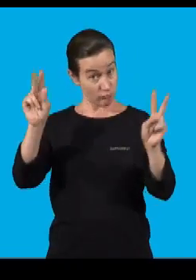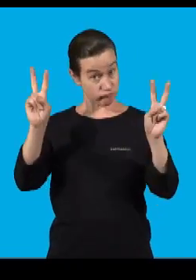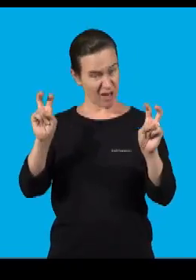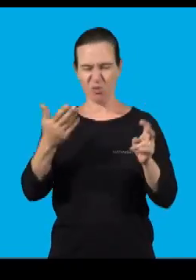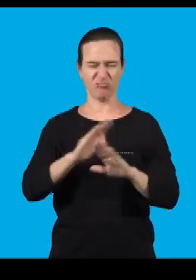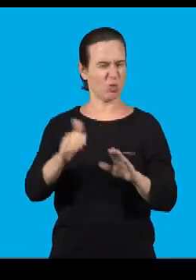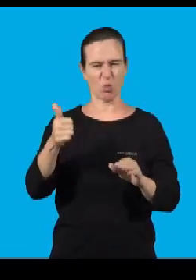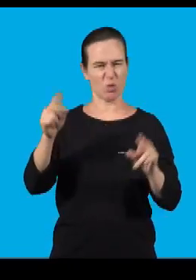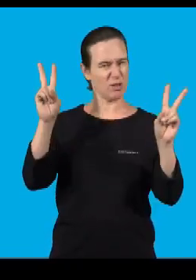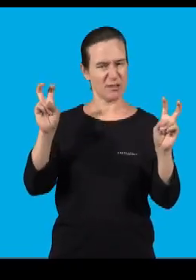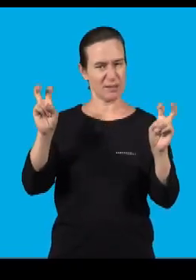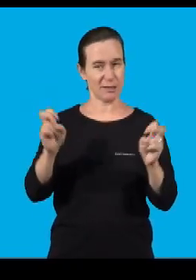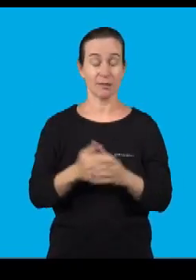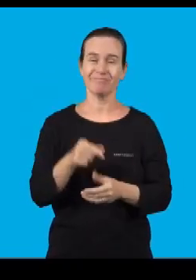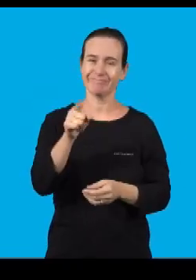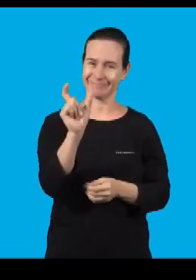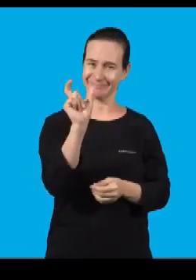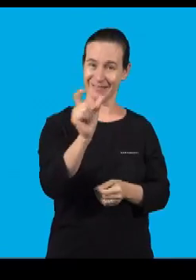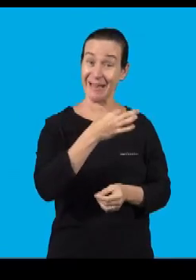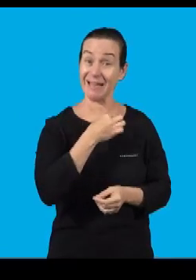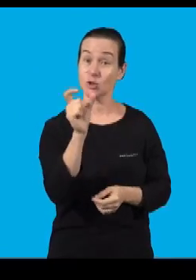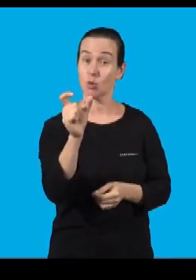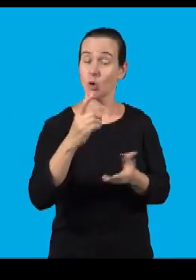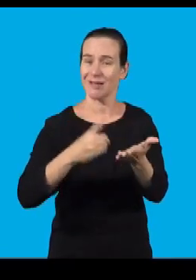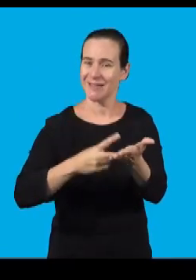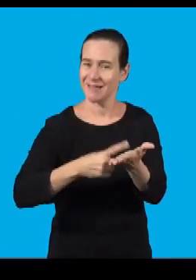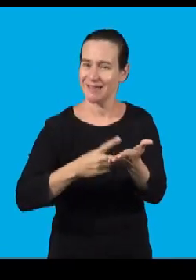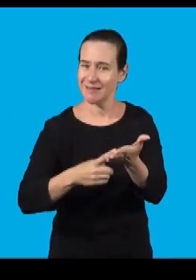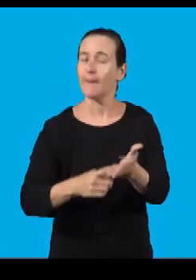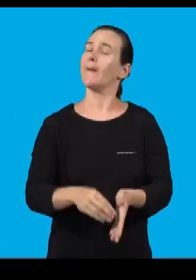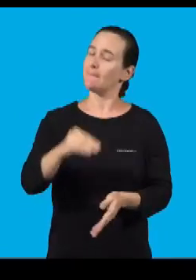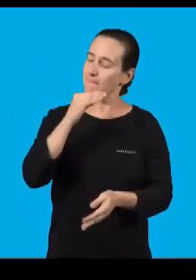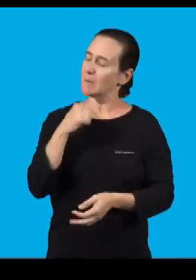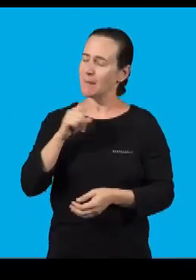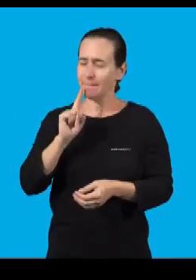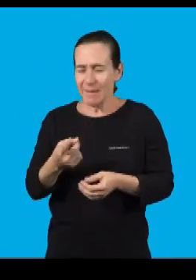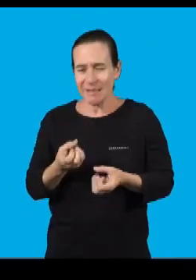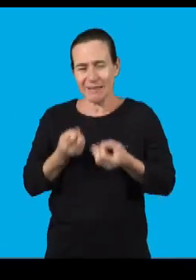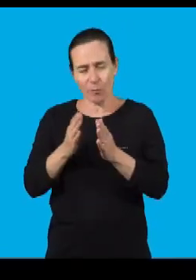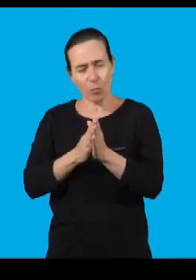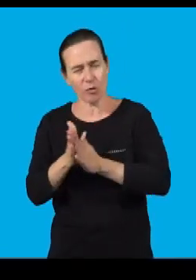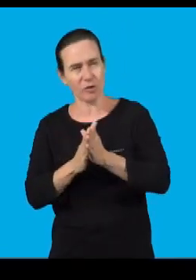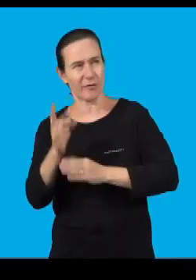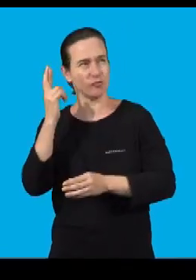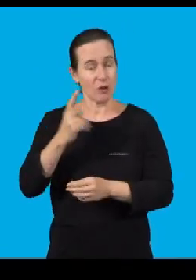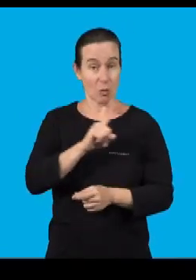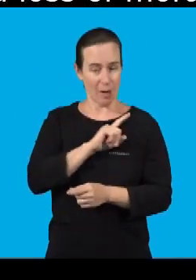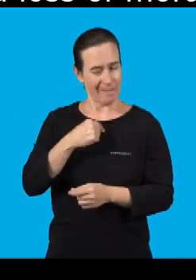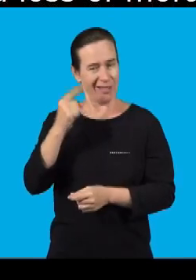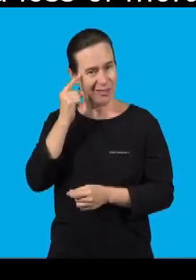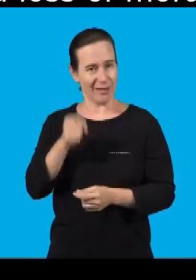this novel, again, we're dealing with a discuss, reasons, all right, motivation. So let's